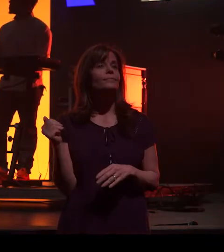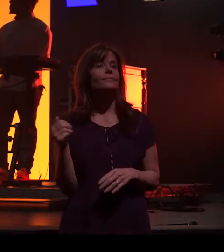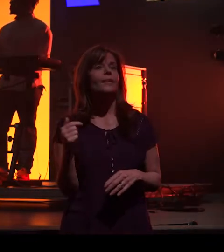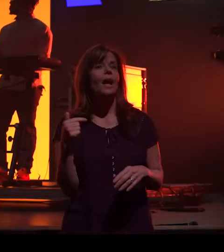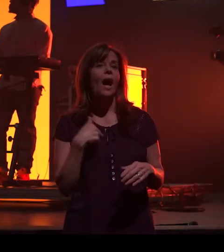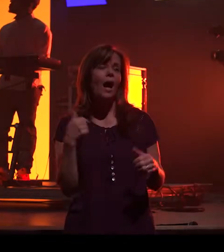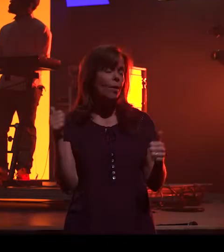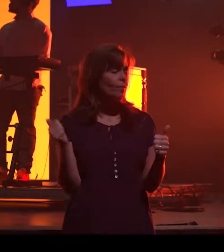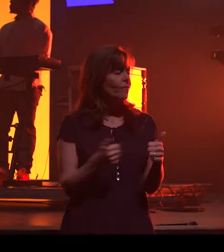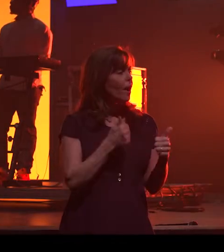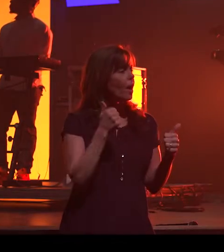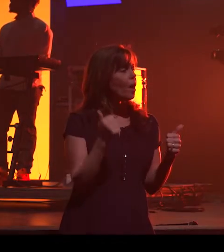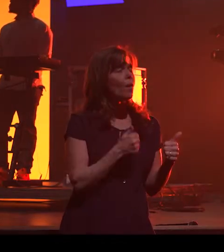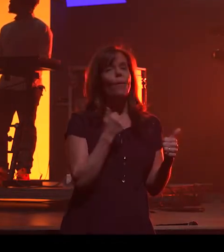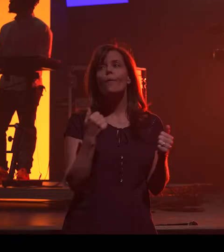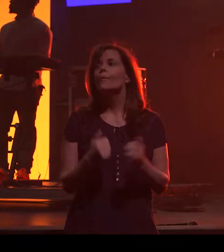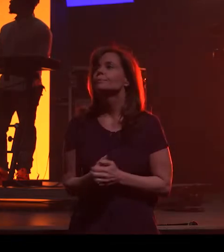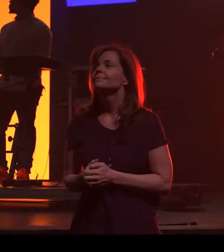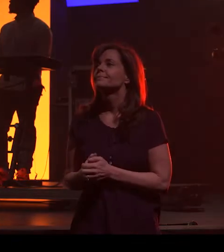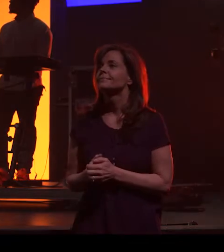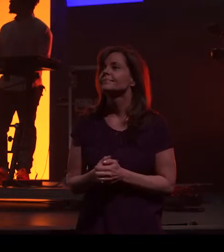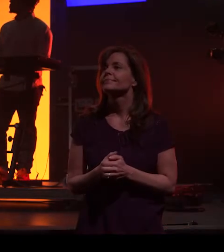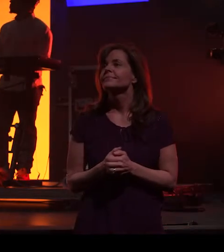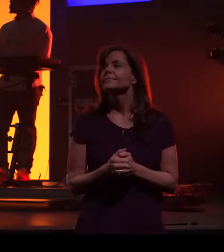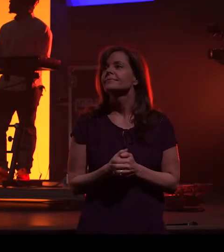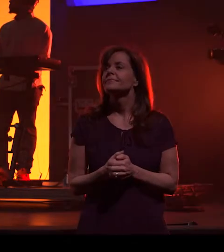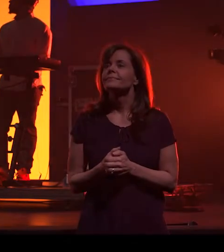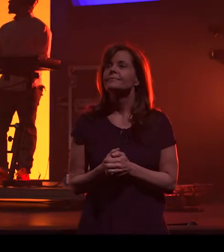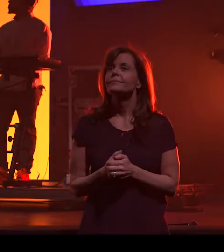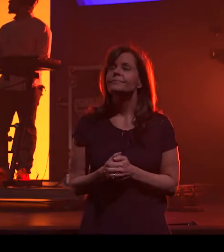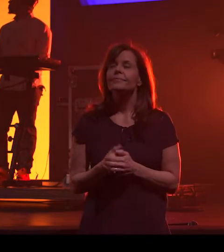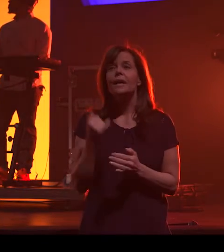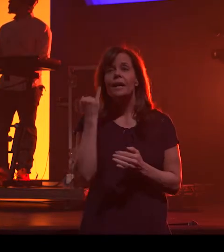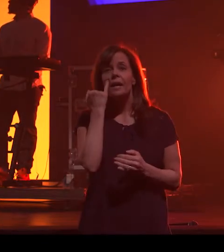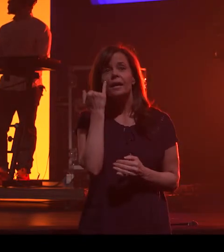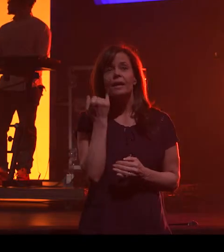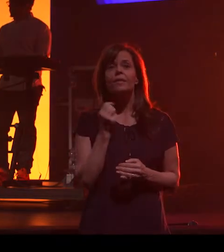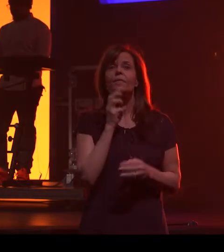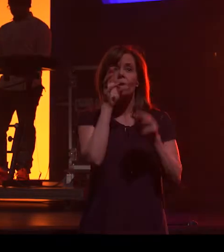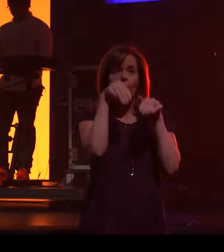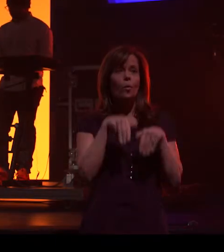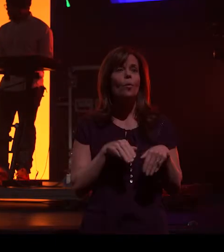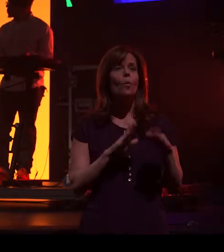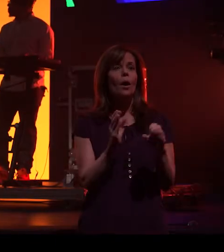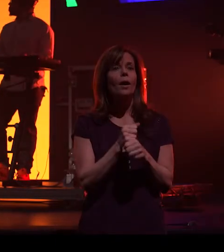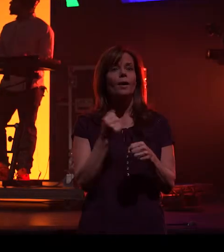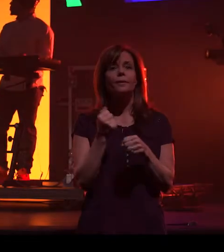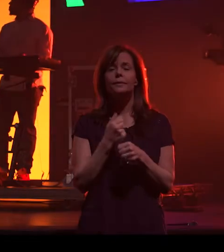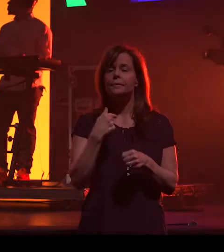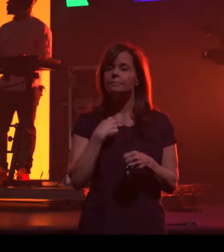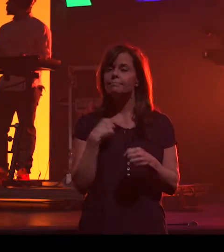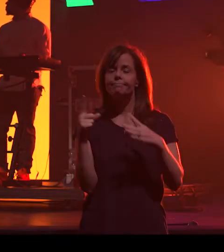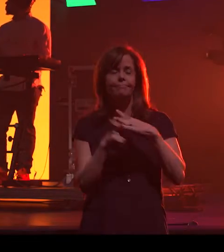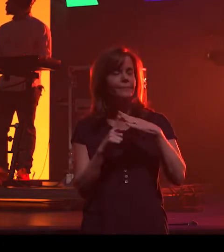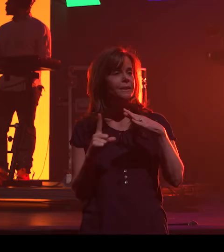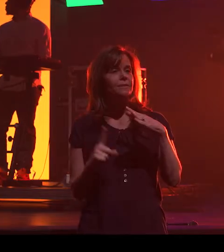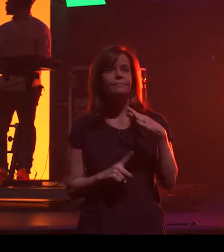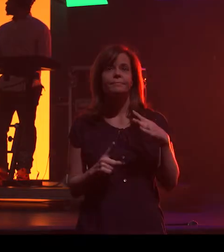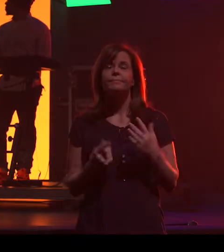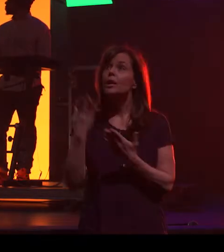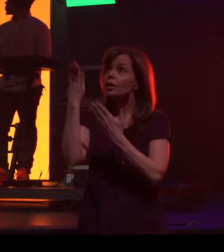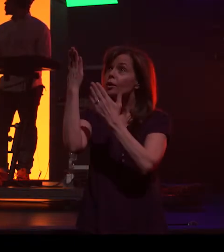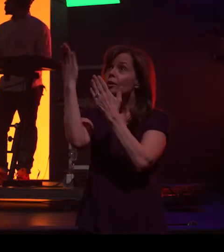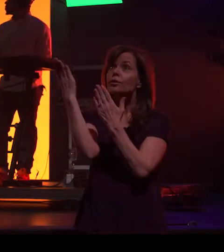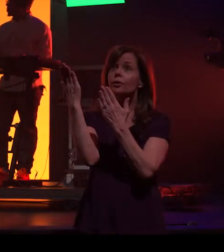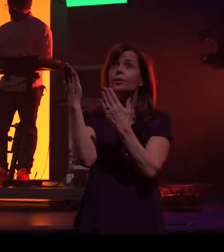Call me, I will follow. If the water flows beneath my feet, then you'll